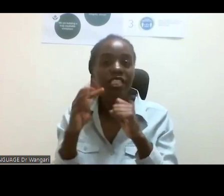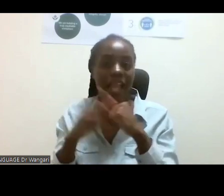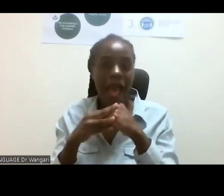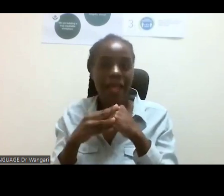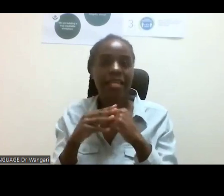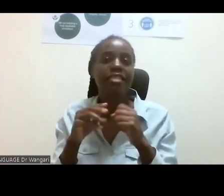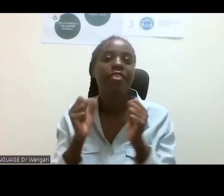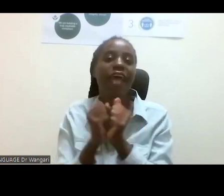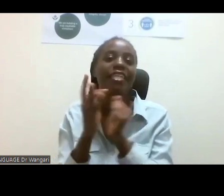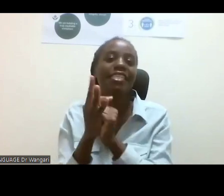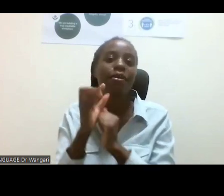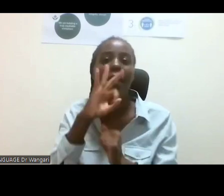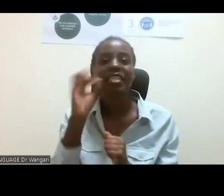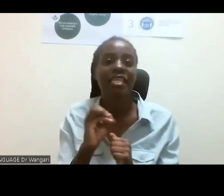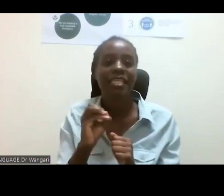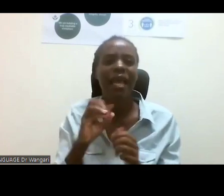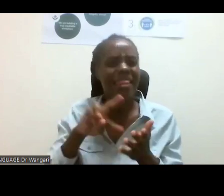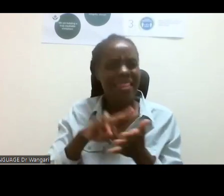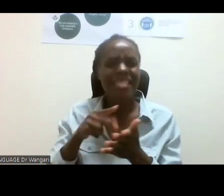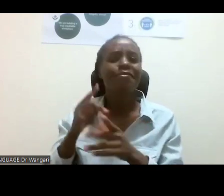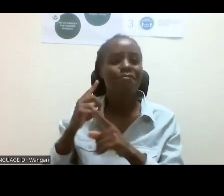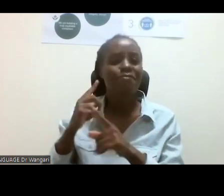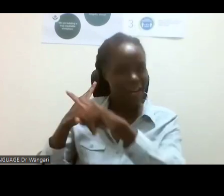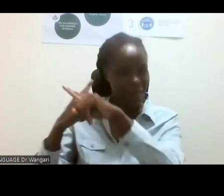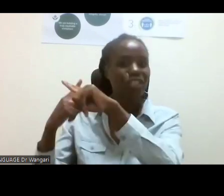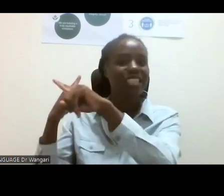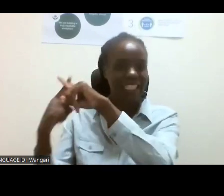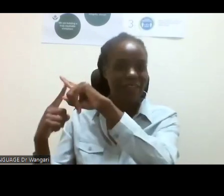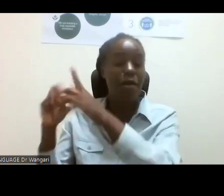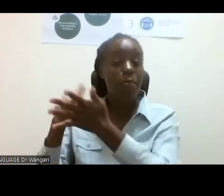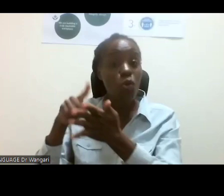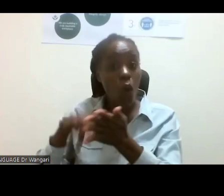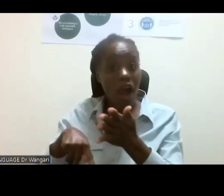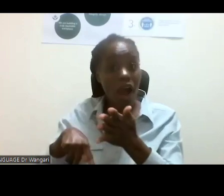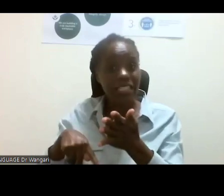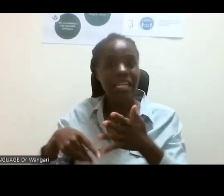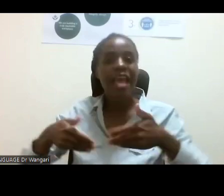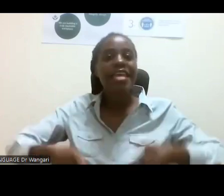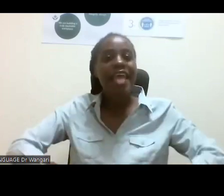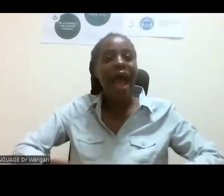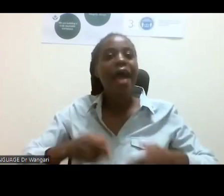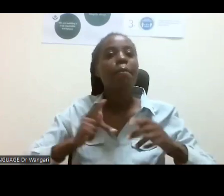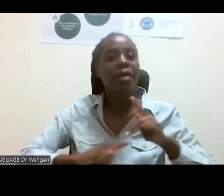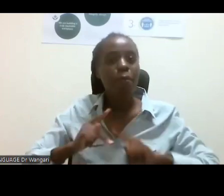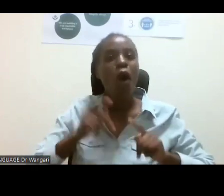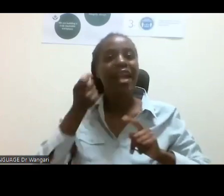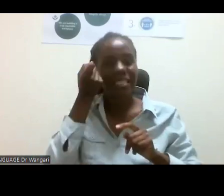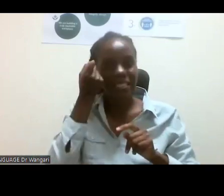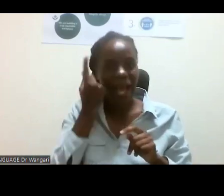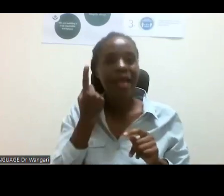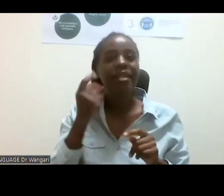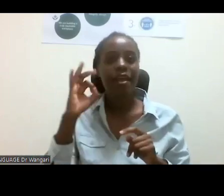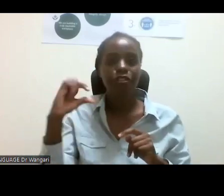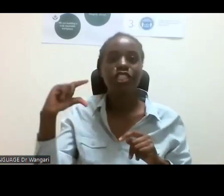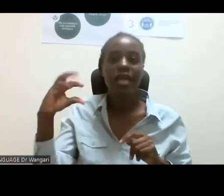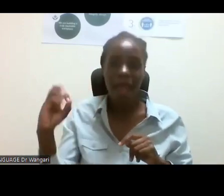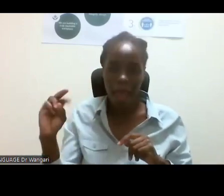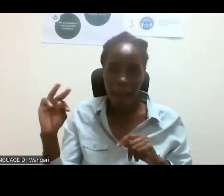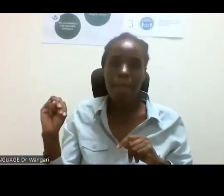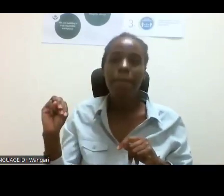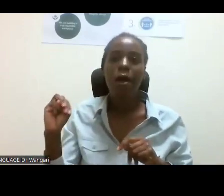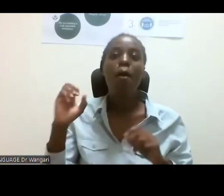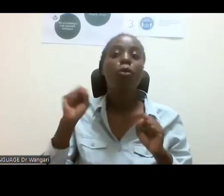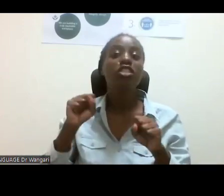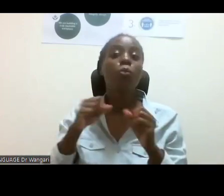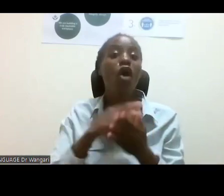there is a positive indicator that the young people are informed of the consequences of FGM, leading to the low uptake of FGM within the young cohort.